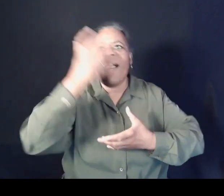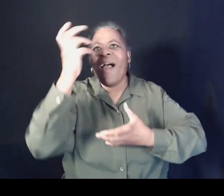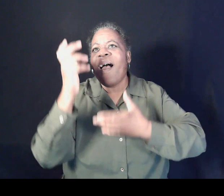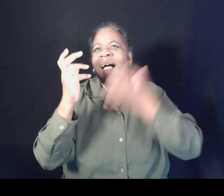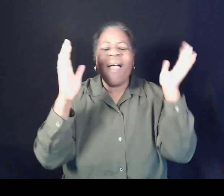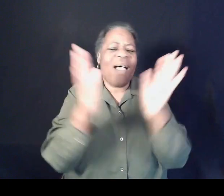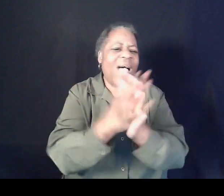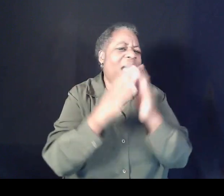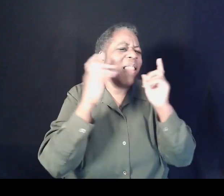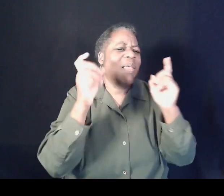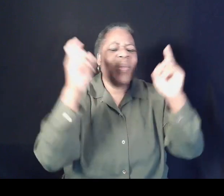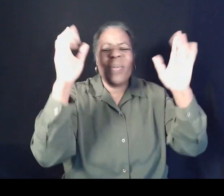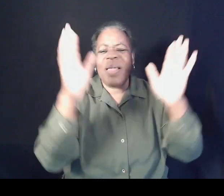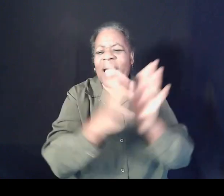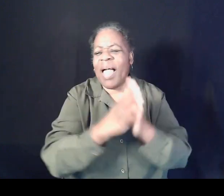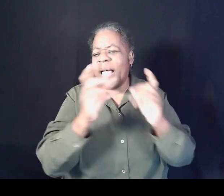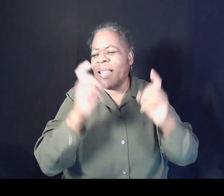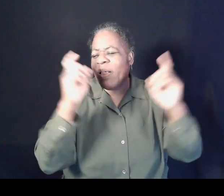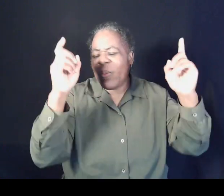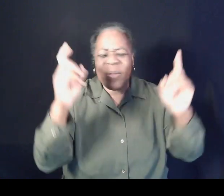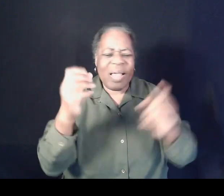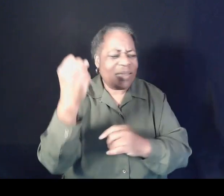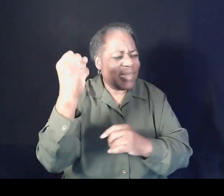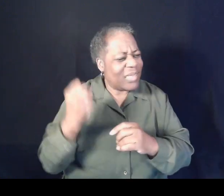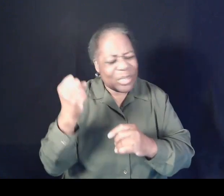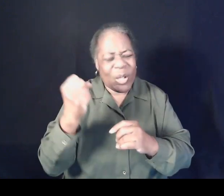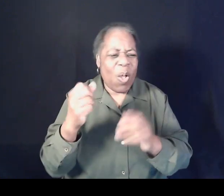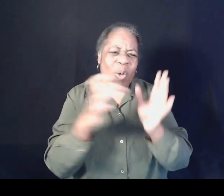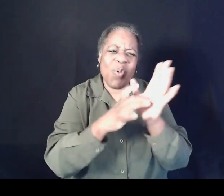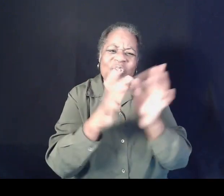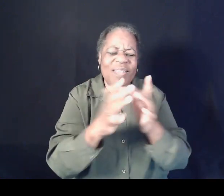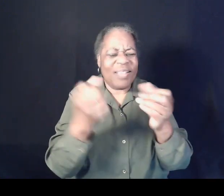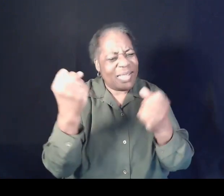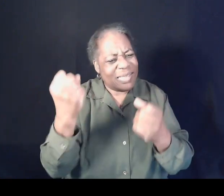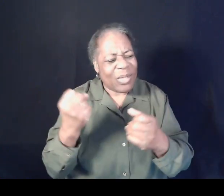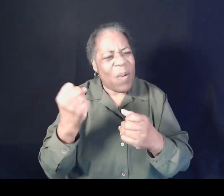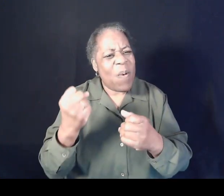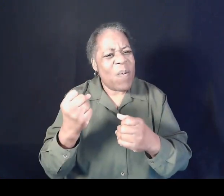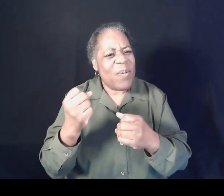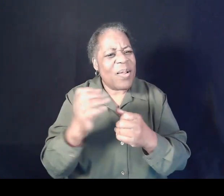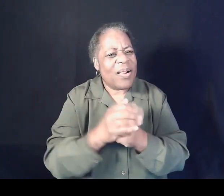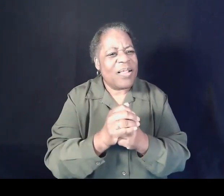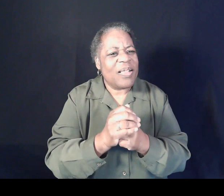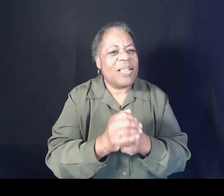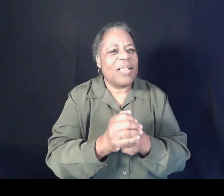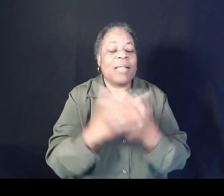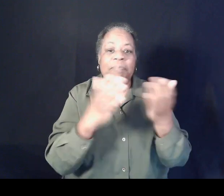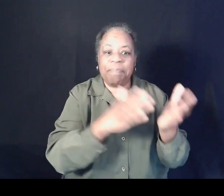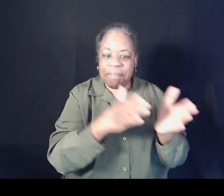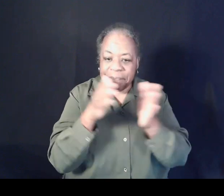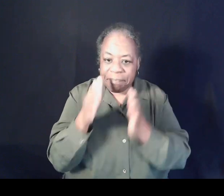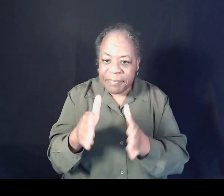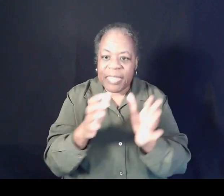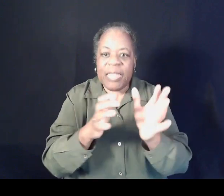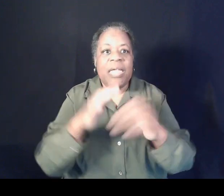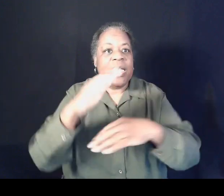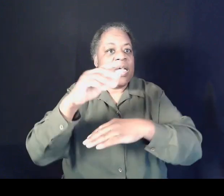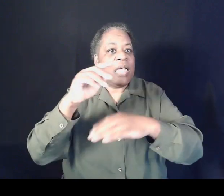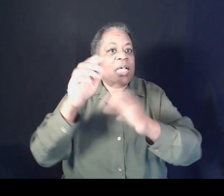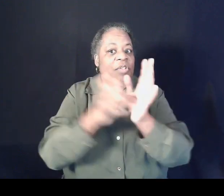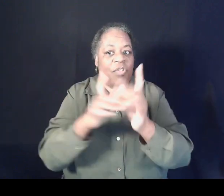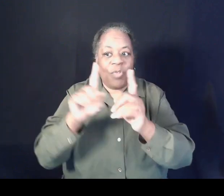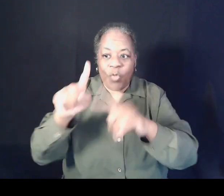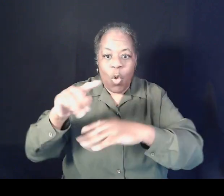of euphemisms for, "Let's go, Jesus, let's go!" From here, Jesus is going to clear out the temple of the corrupt